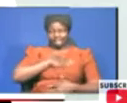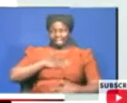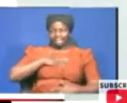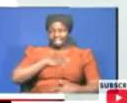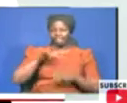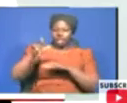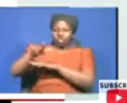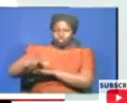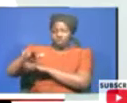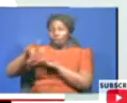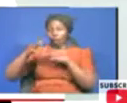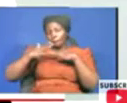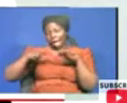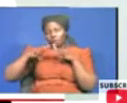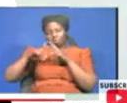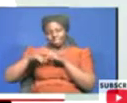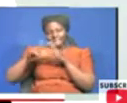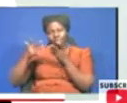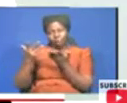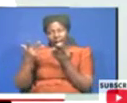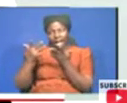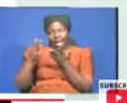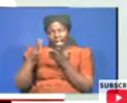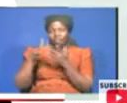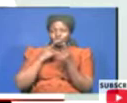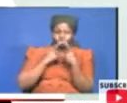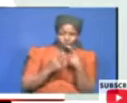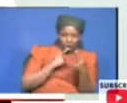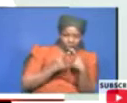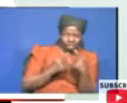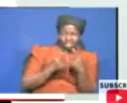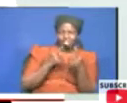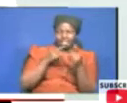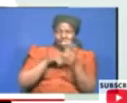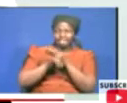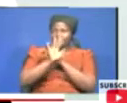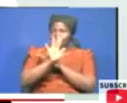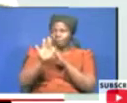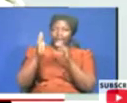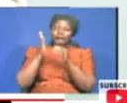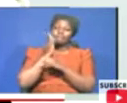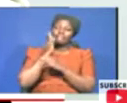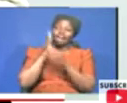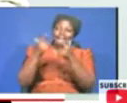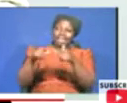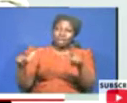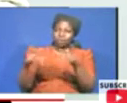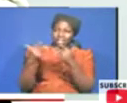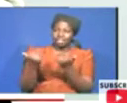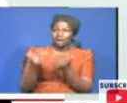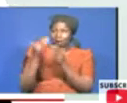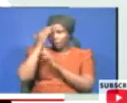like that, they start talking in their mother tongue. Yeah. And now because we